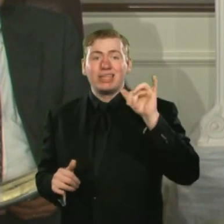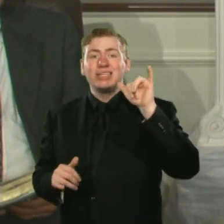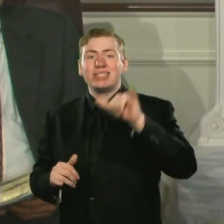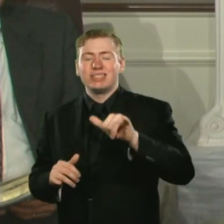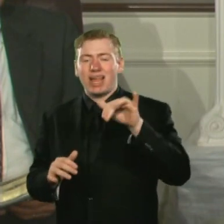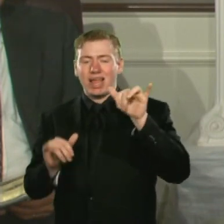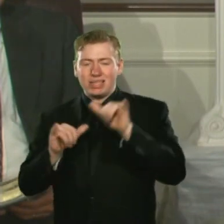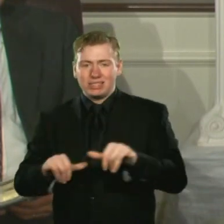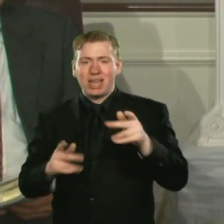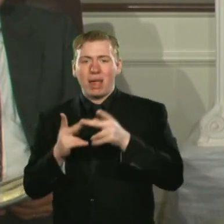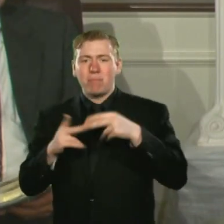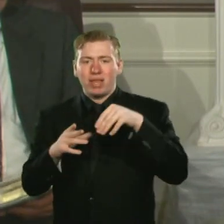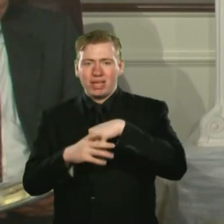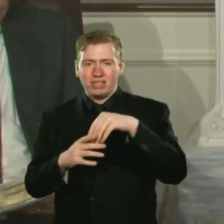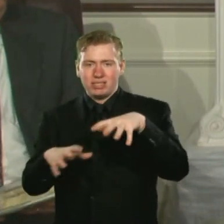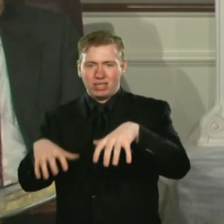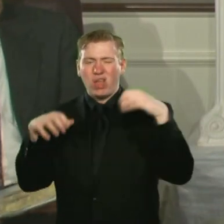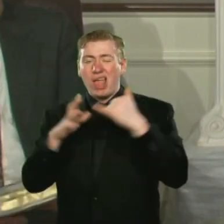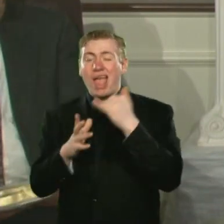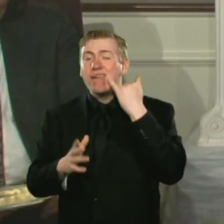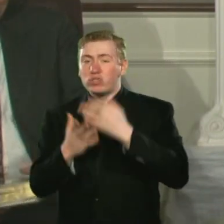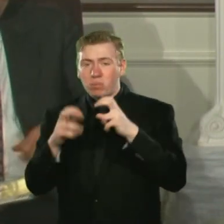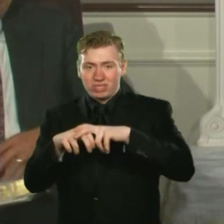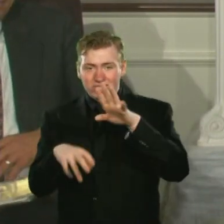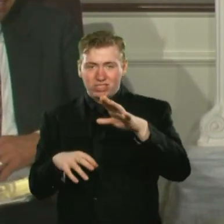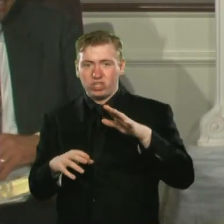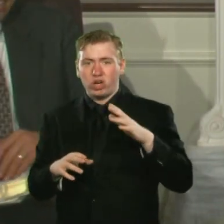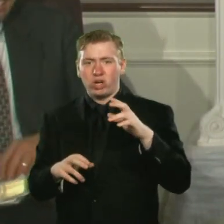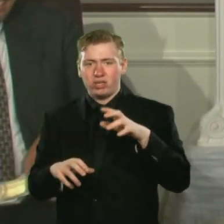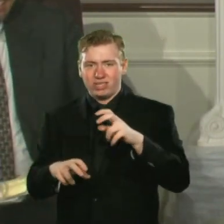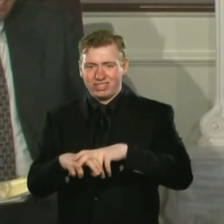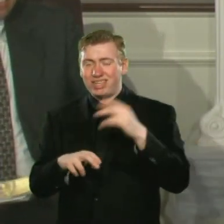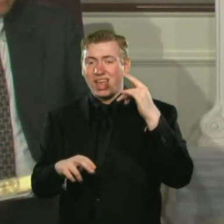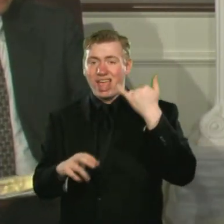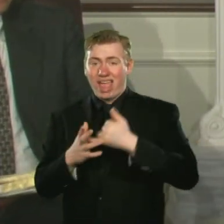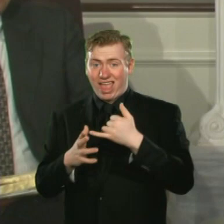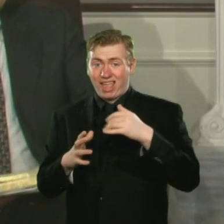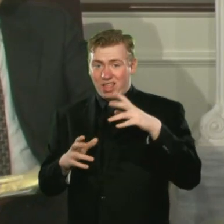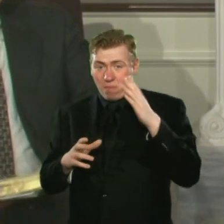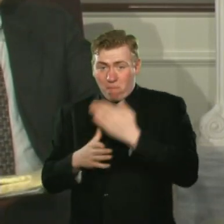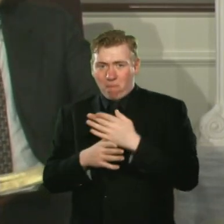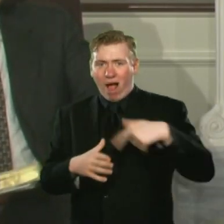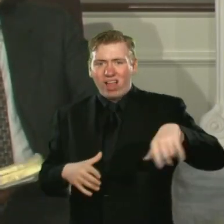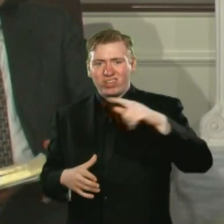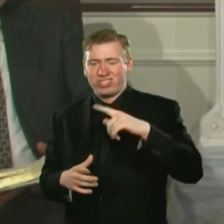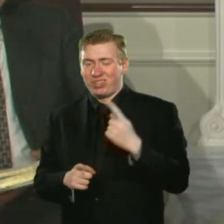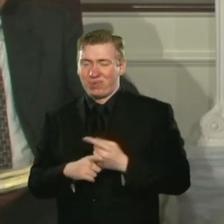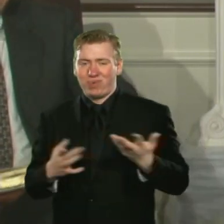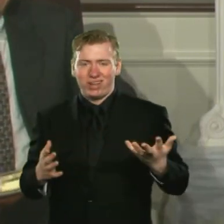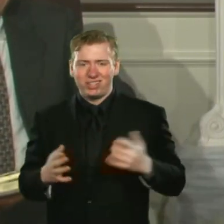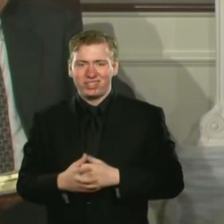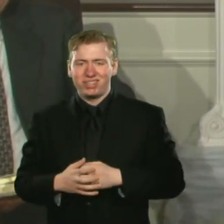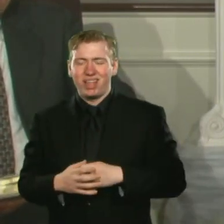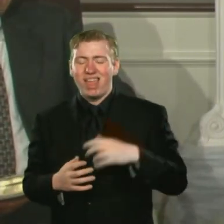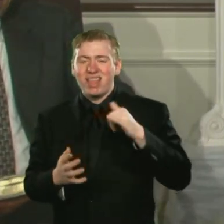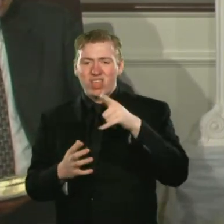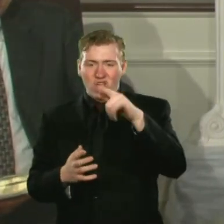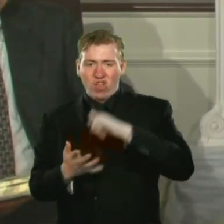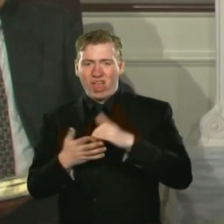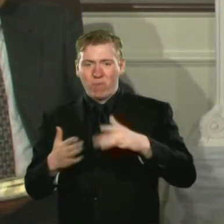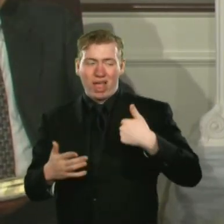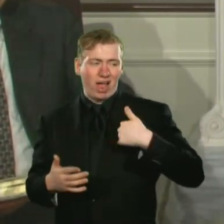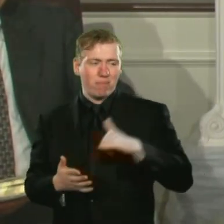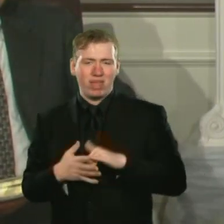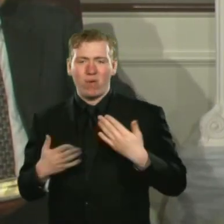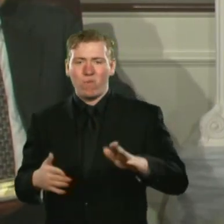auditorium. If someone sits in your seat, it really bothers you for the rest of the service. You know who I'm talking about. You're that way, I'm that way. We get